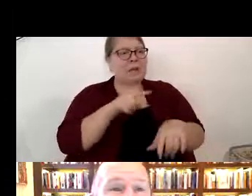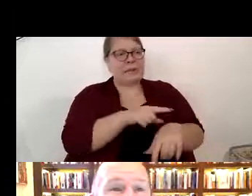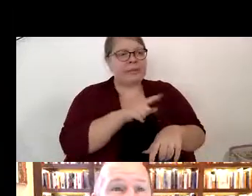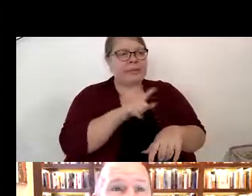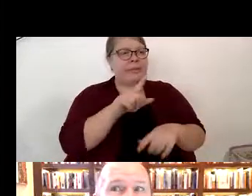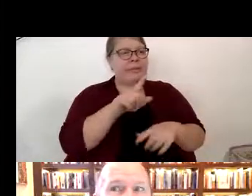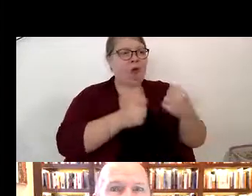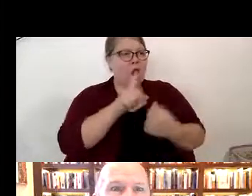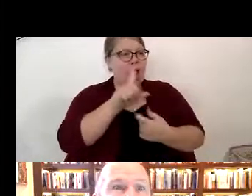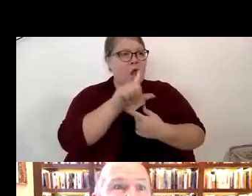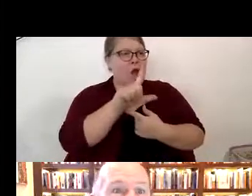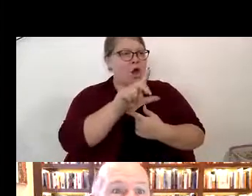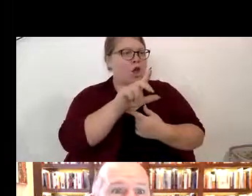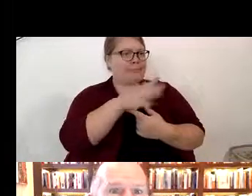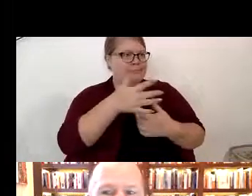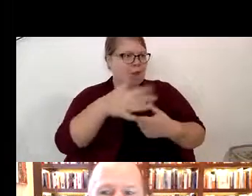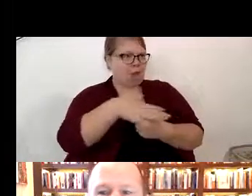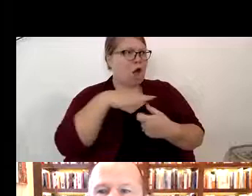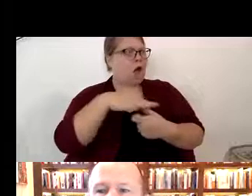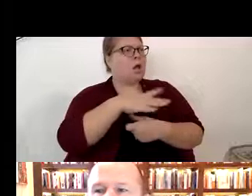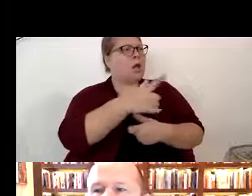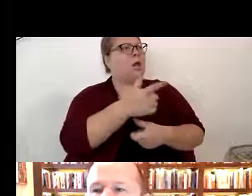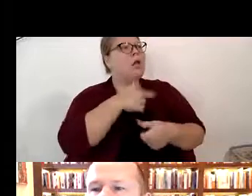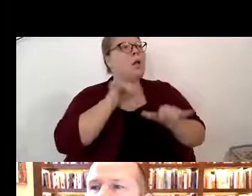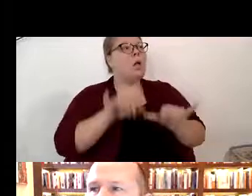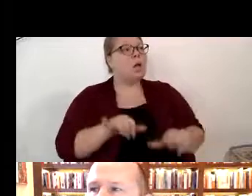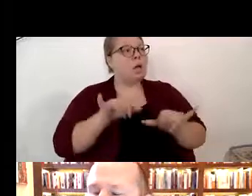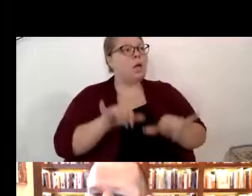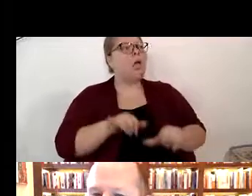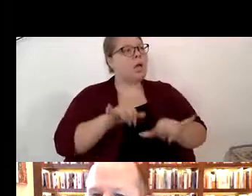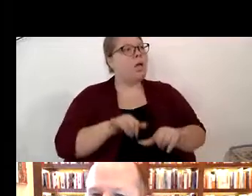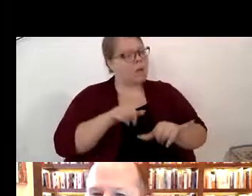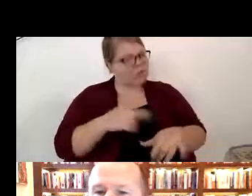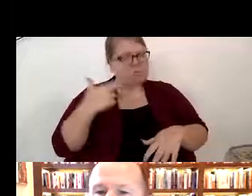car yard, how it generalizes to